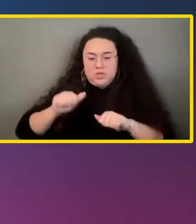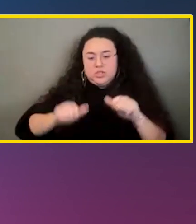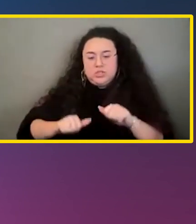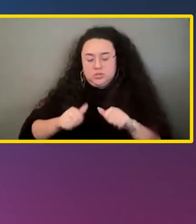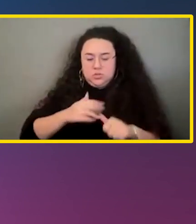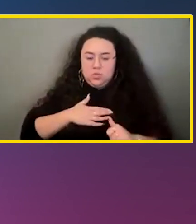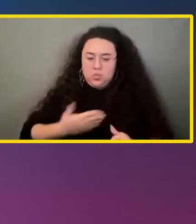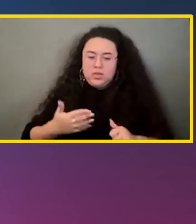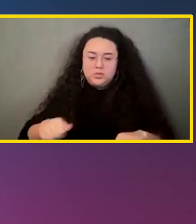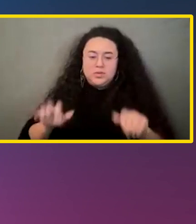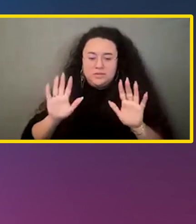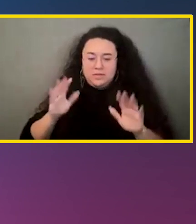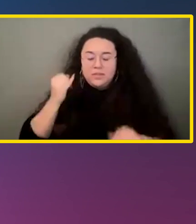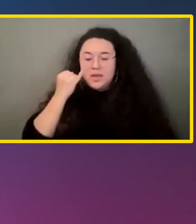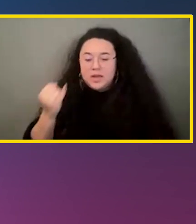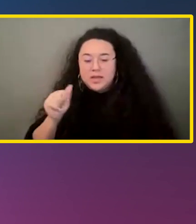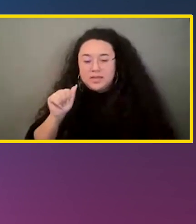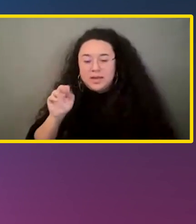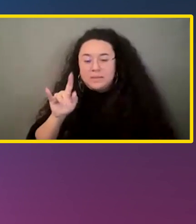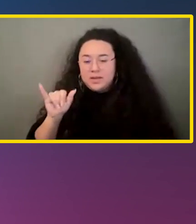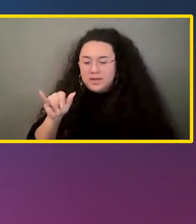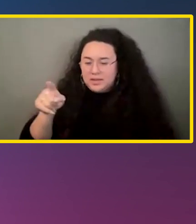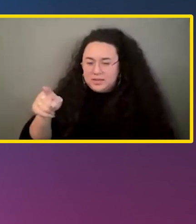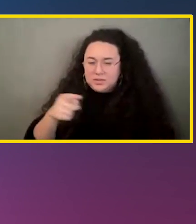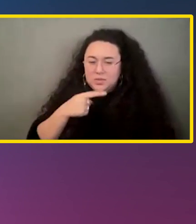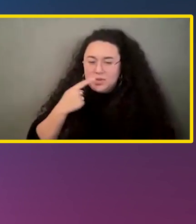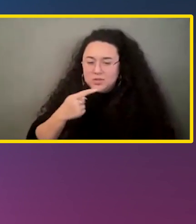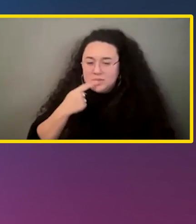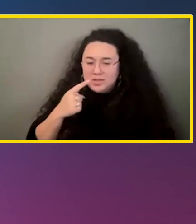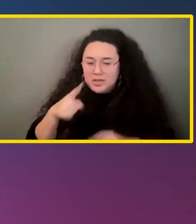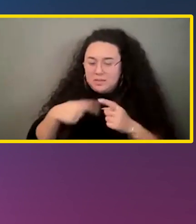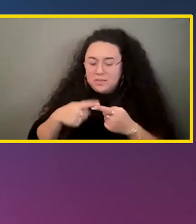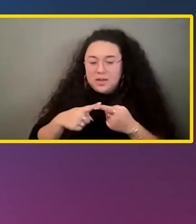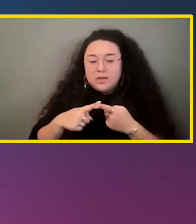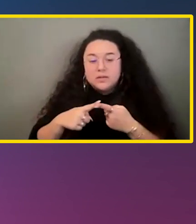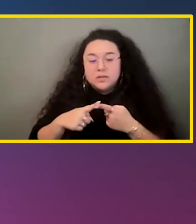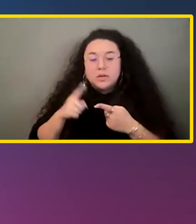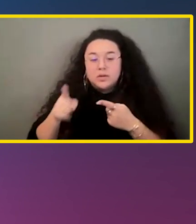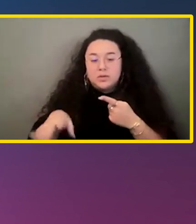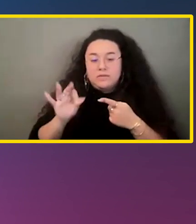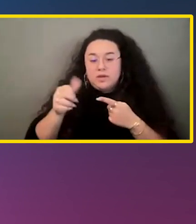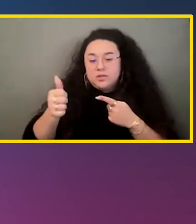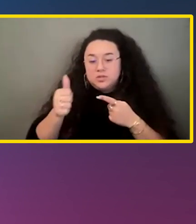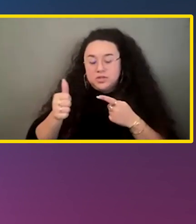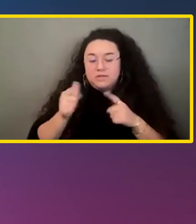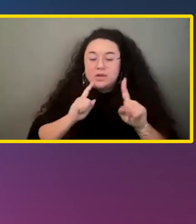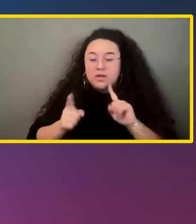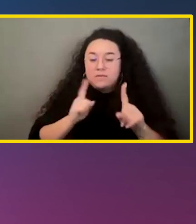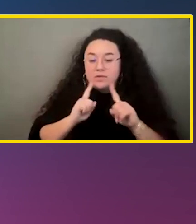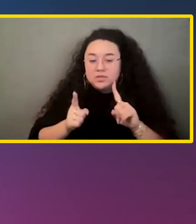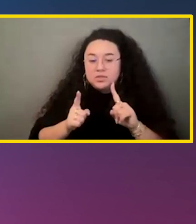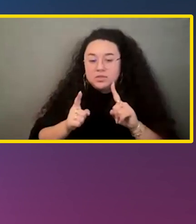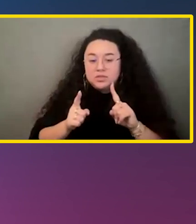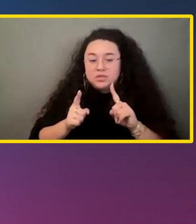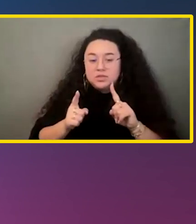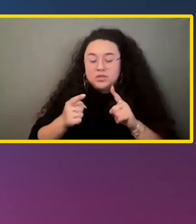give up the notion, which I think, Amity, is a little bit what you were describing about when you find yourself in a conversation where